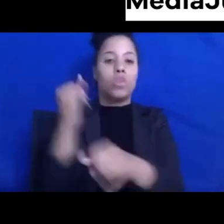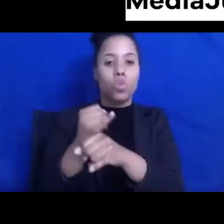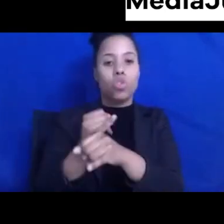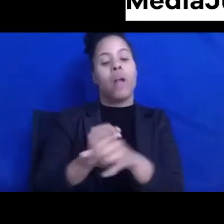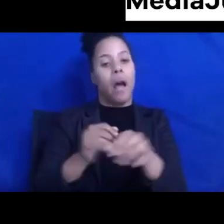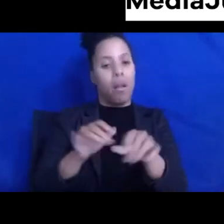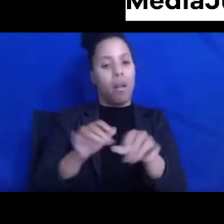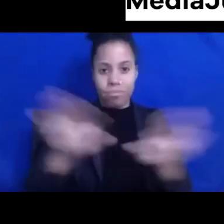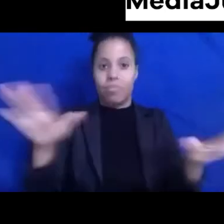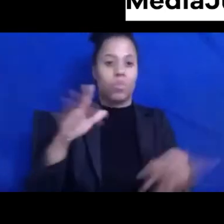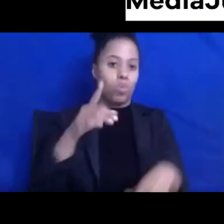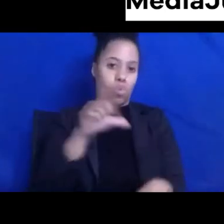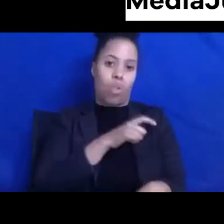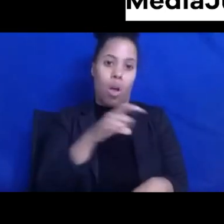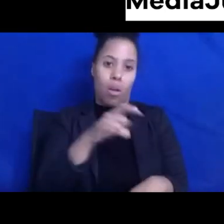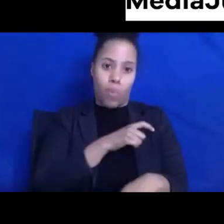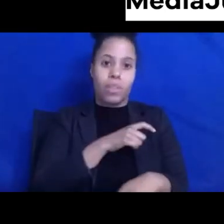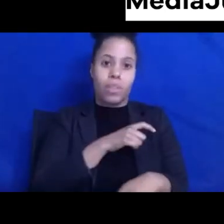So,